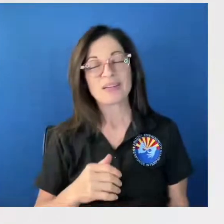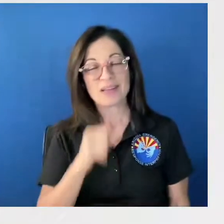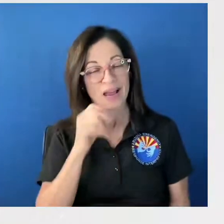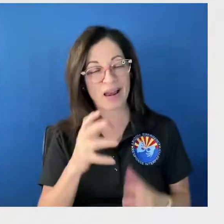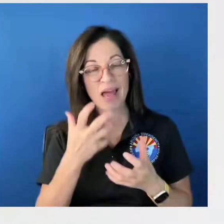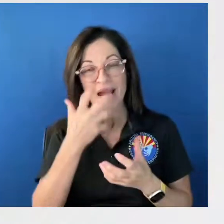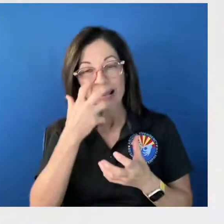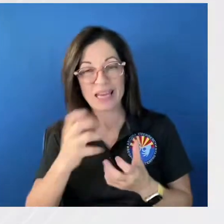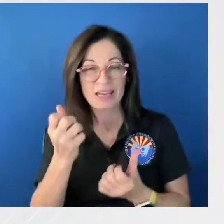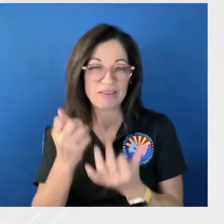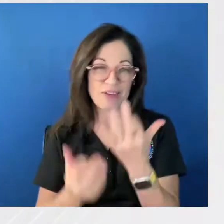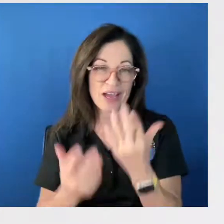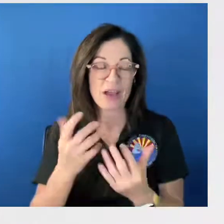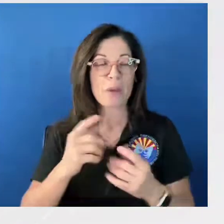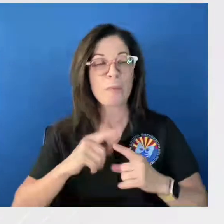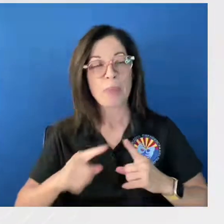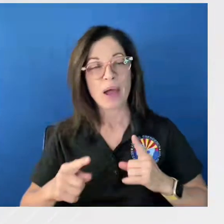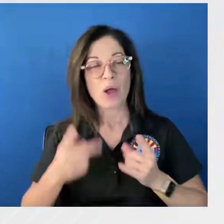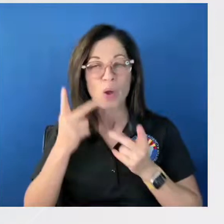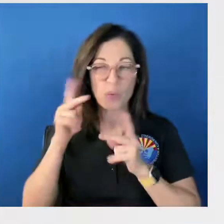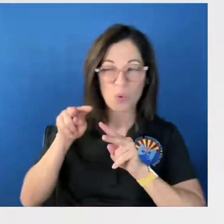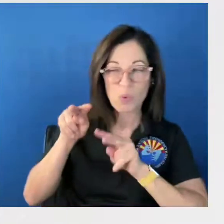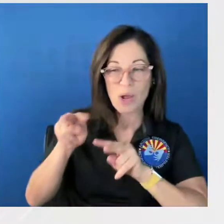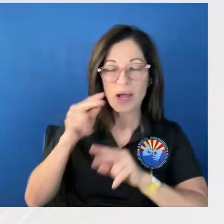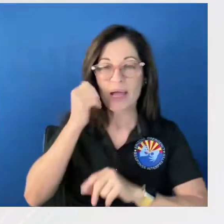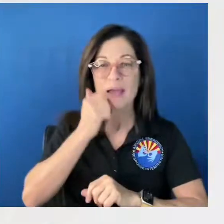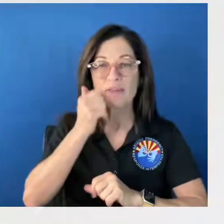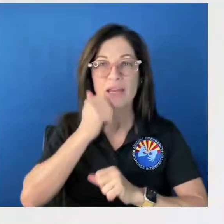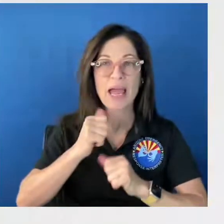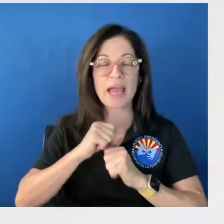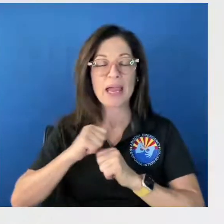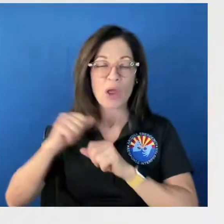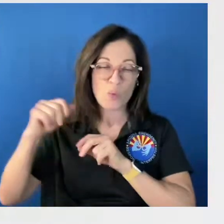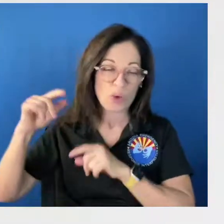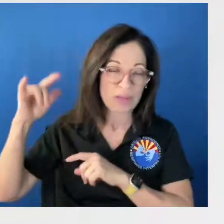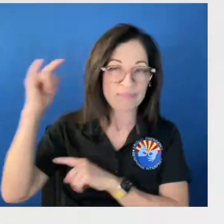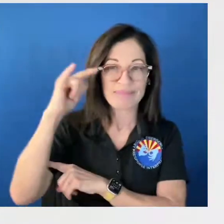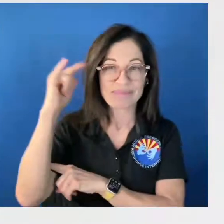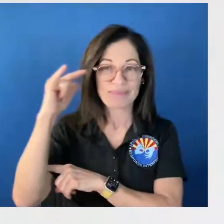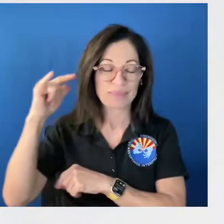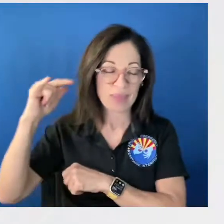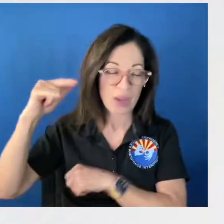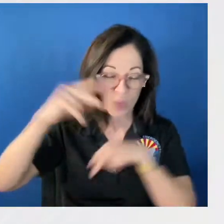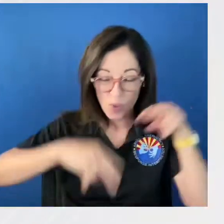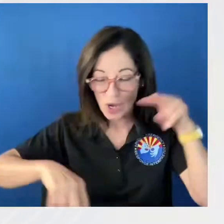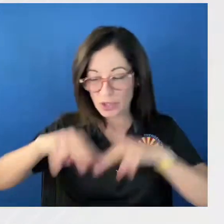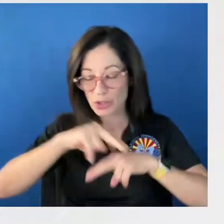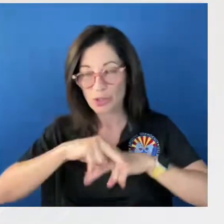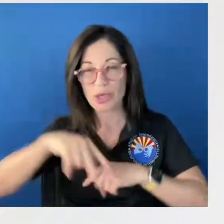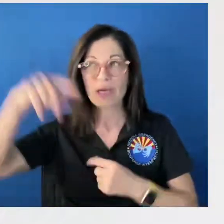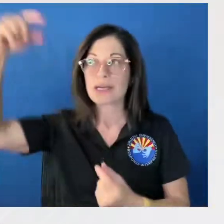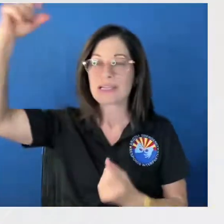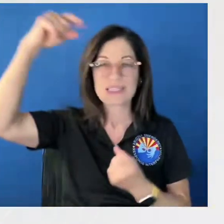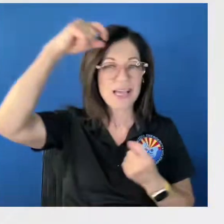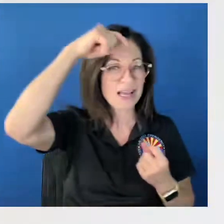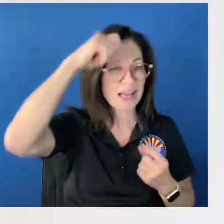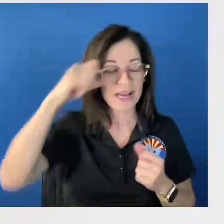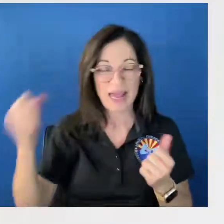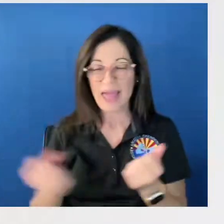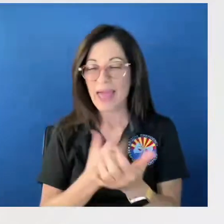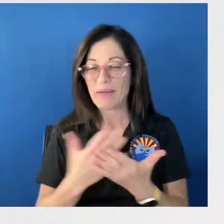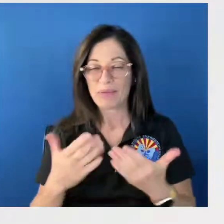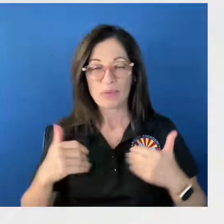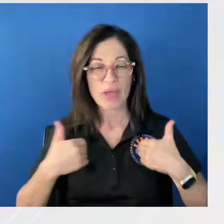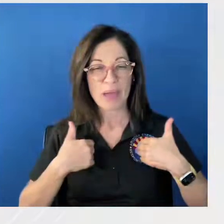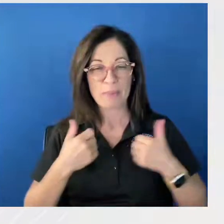here. We're watching it every day with aircraft. We're watching it with satellites. We're watching it with all the tools in the toolbox to keep this edge